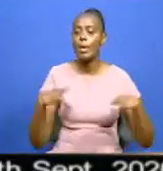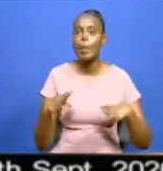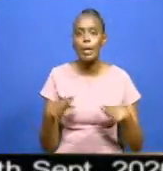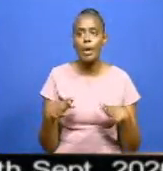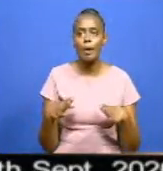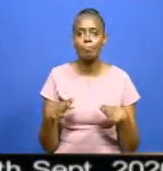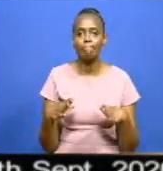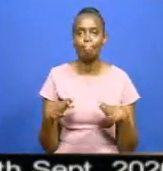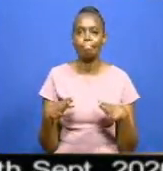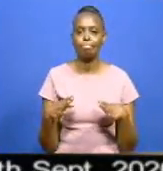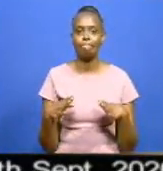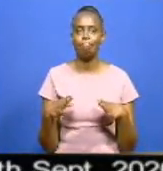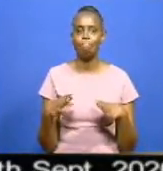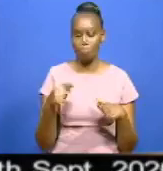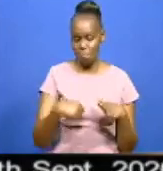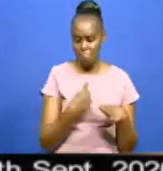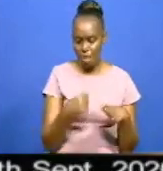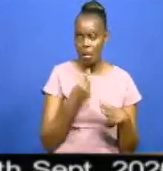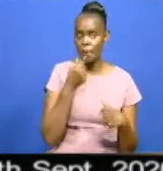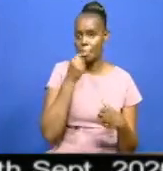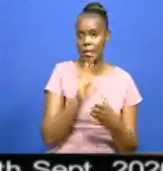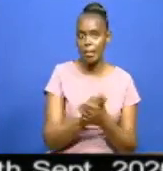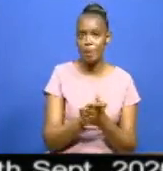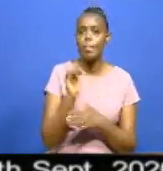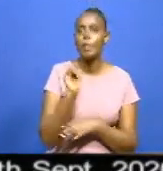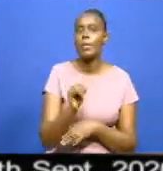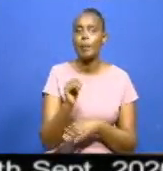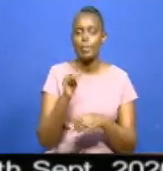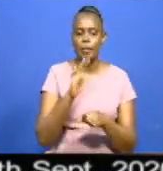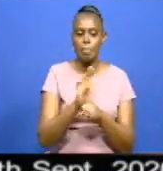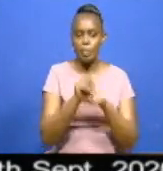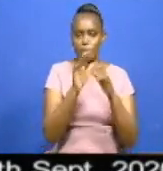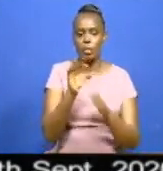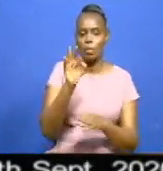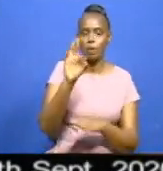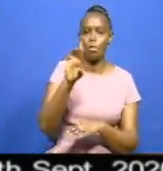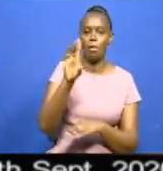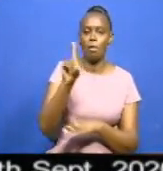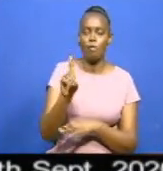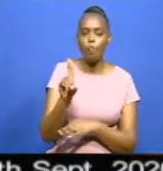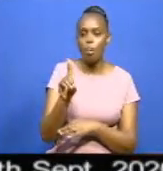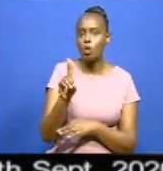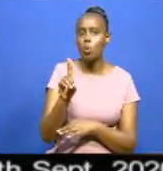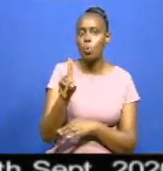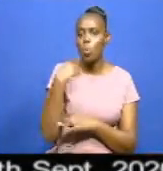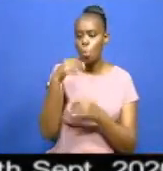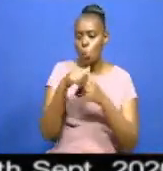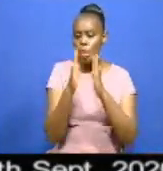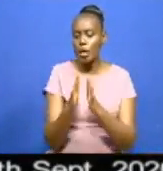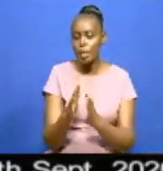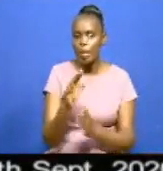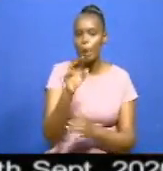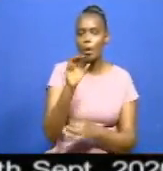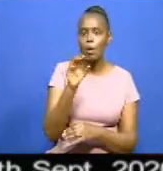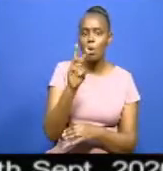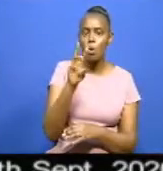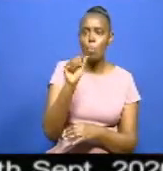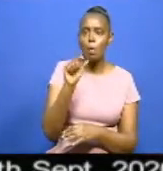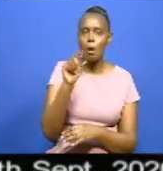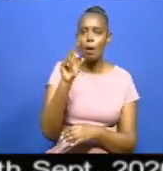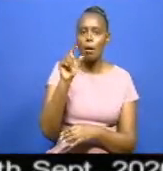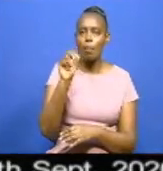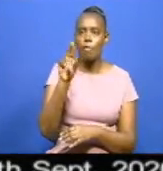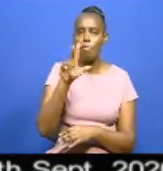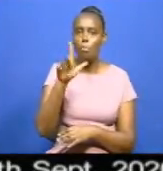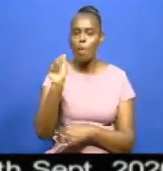although myself, I believe that the leader of Ford Kenya is Wafula Wamunyinyi, but there are others who believe it is Moses